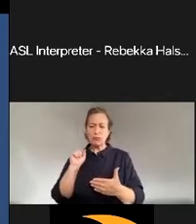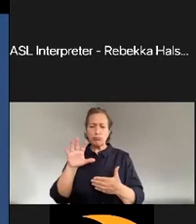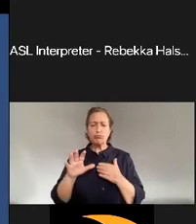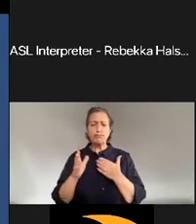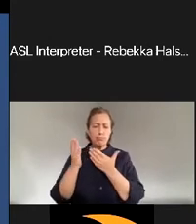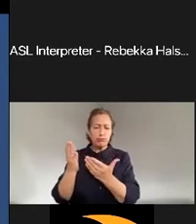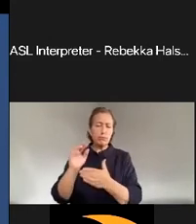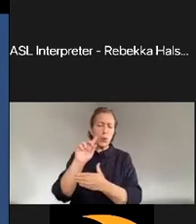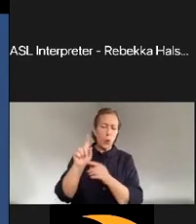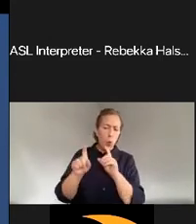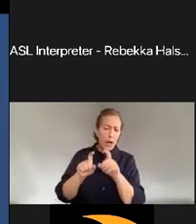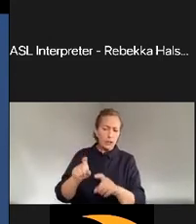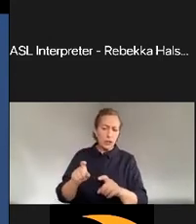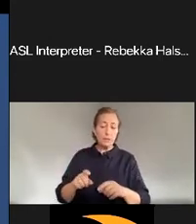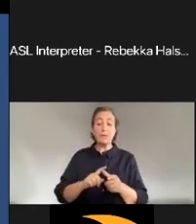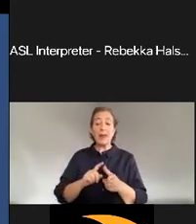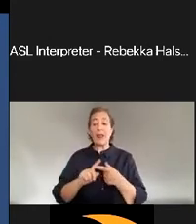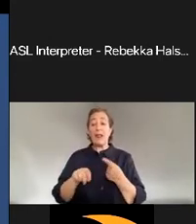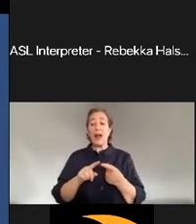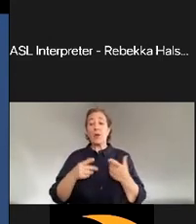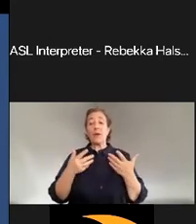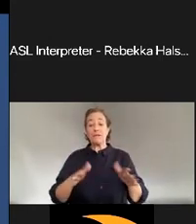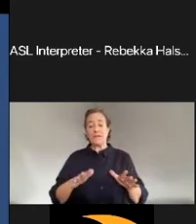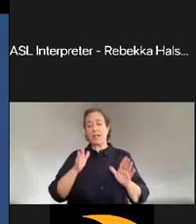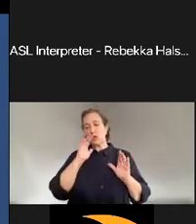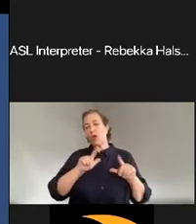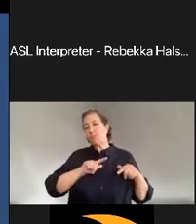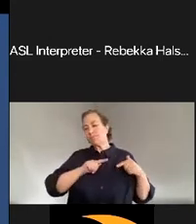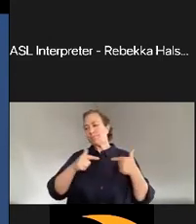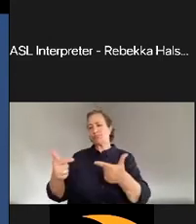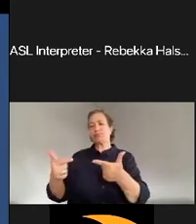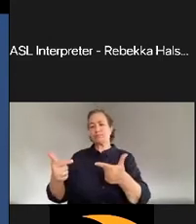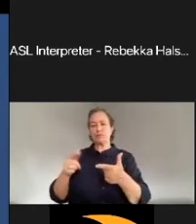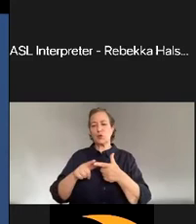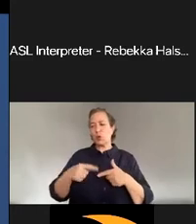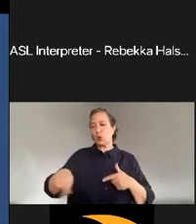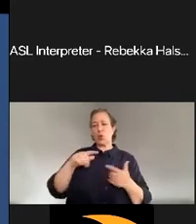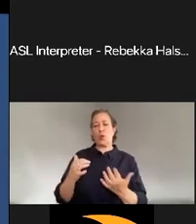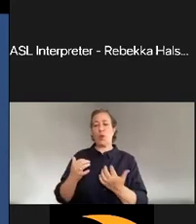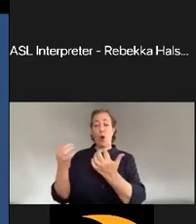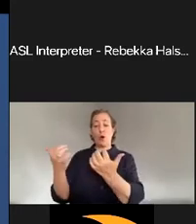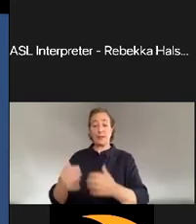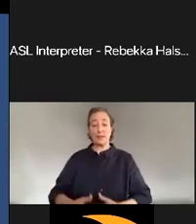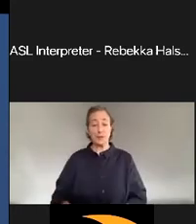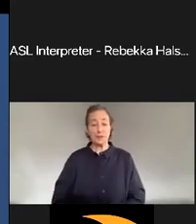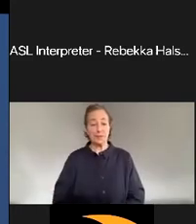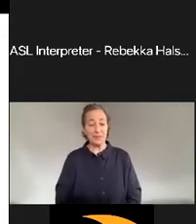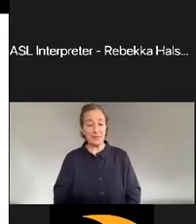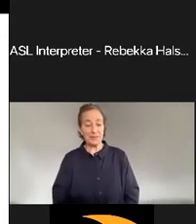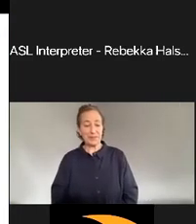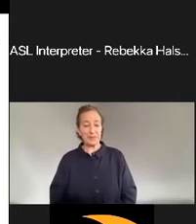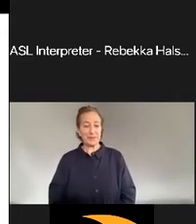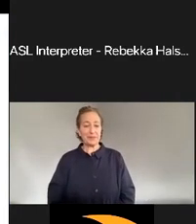finish this, I will turn it over to the audience and answer any questions that you may have.